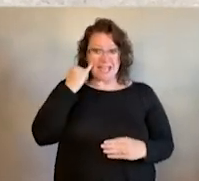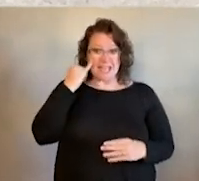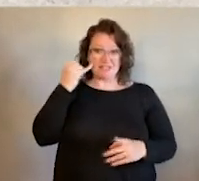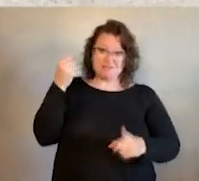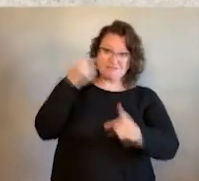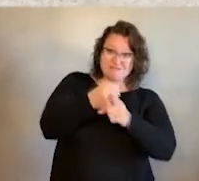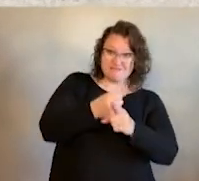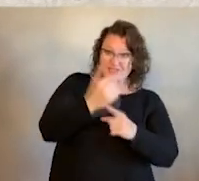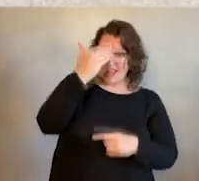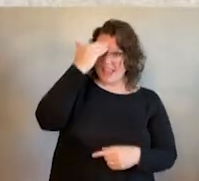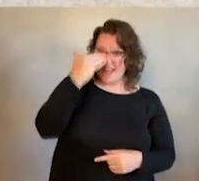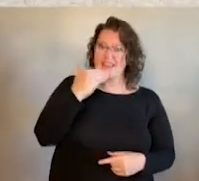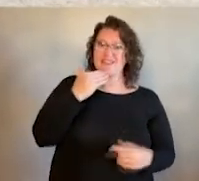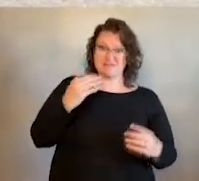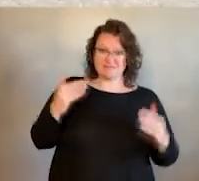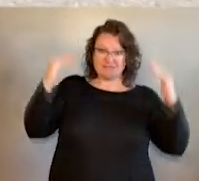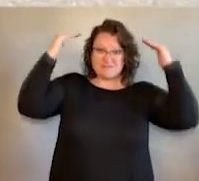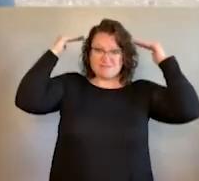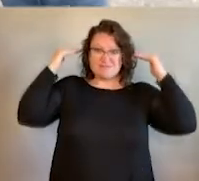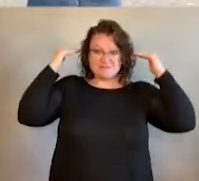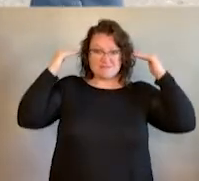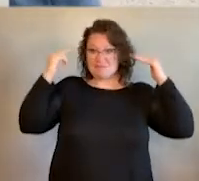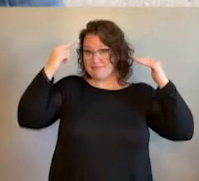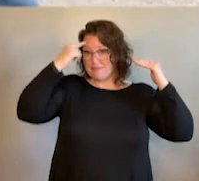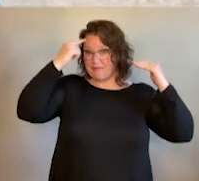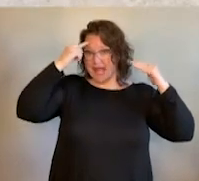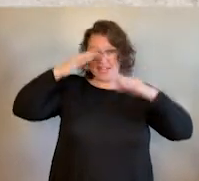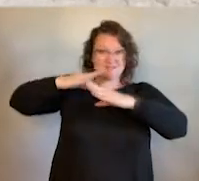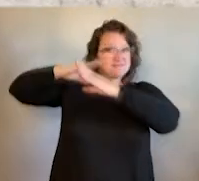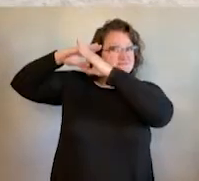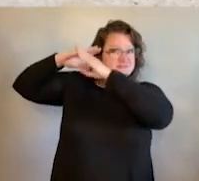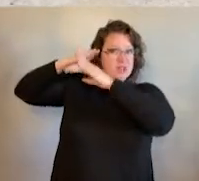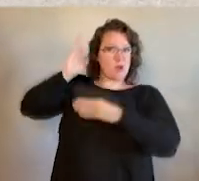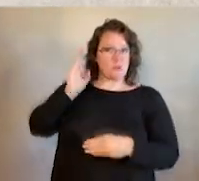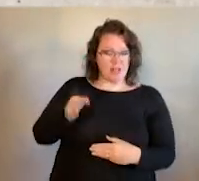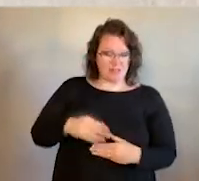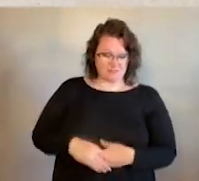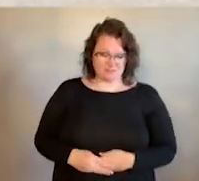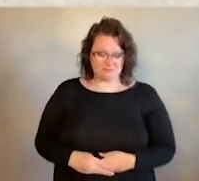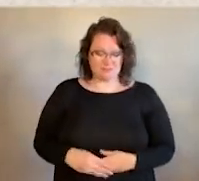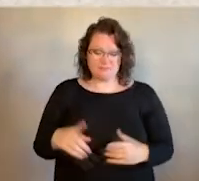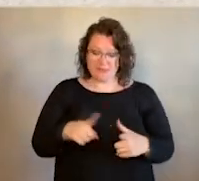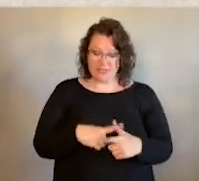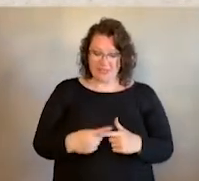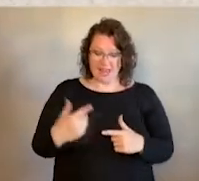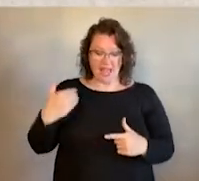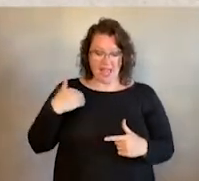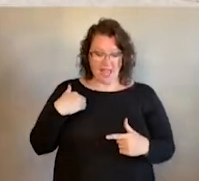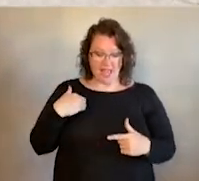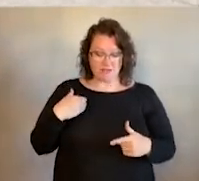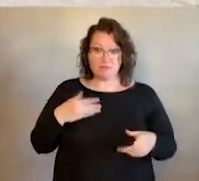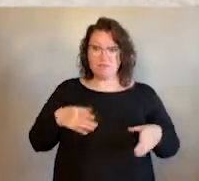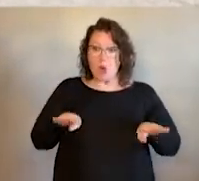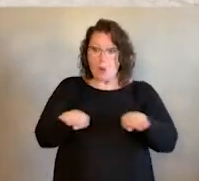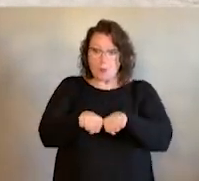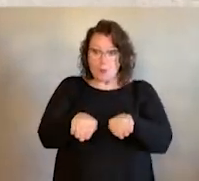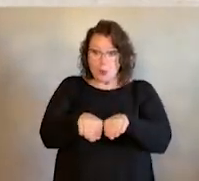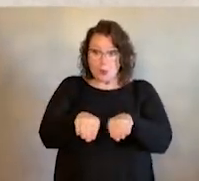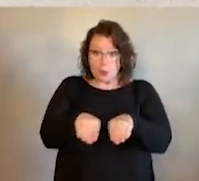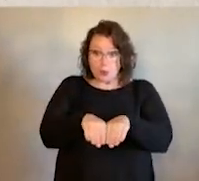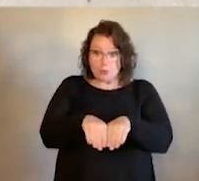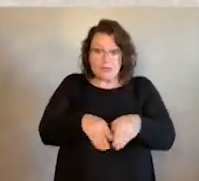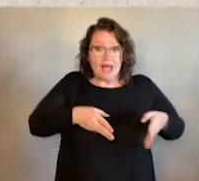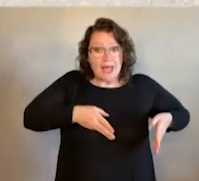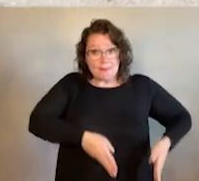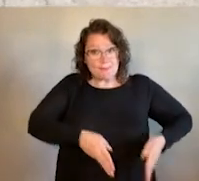hit in the noggin. It would keep my melon from getting bruised. Then I have my fireproof boots